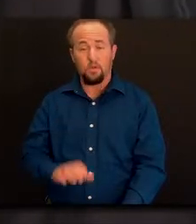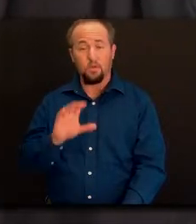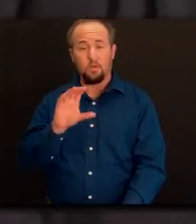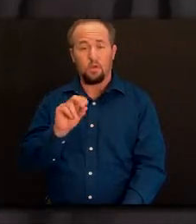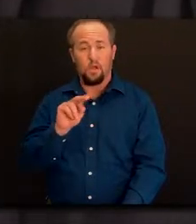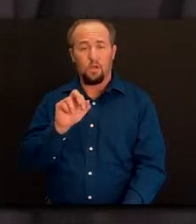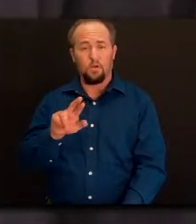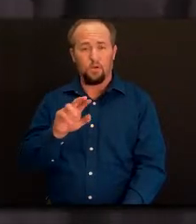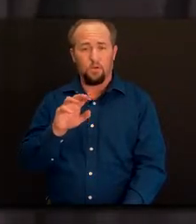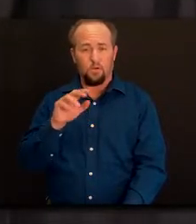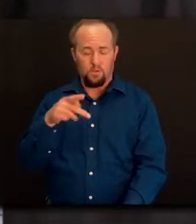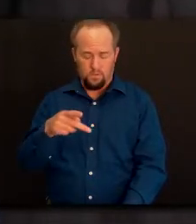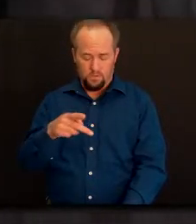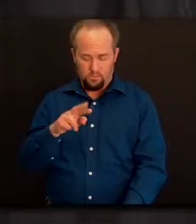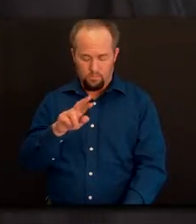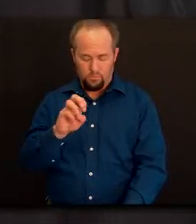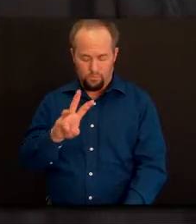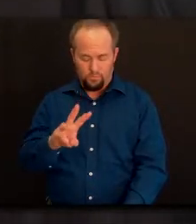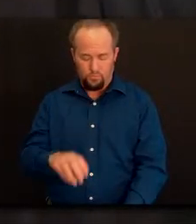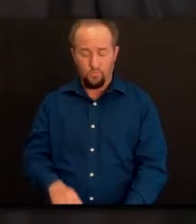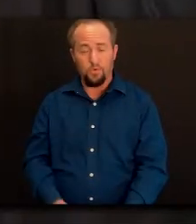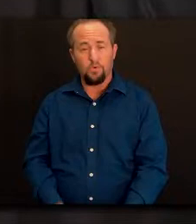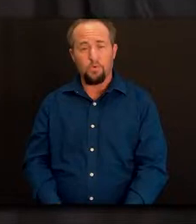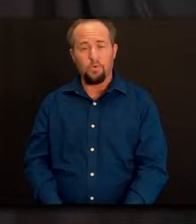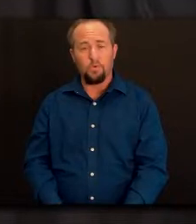Connor M. Prue.